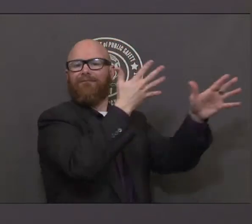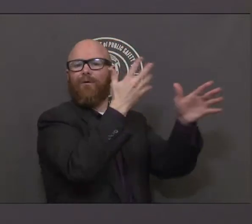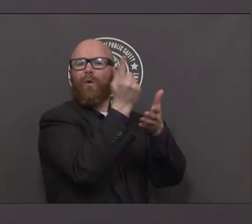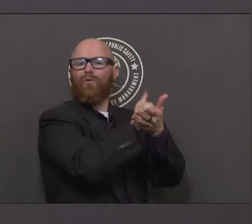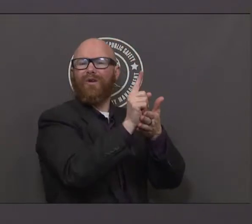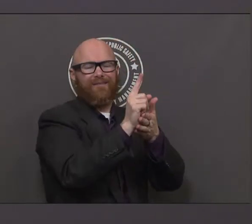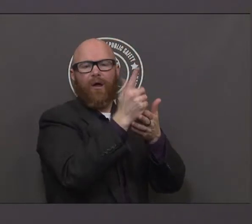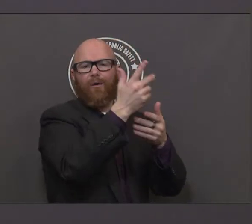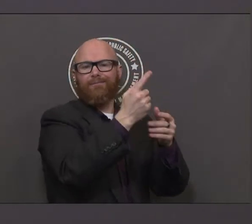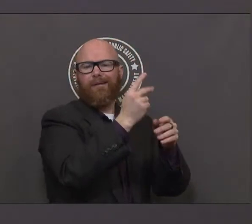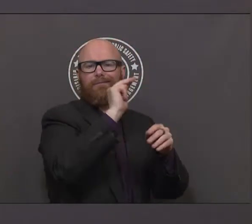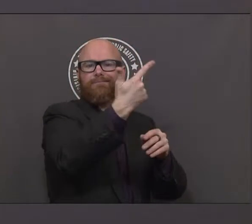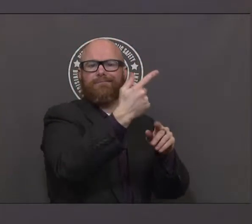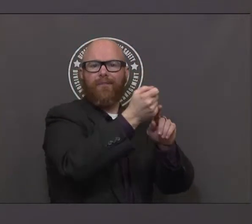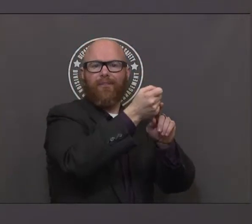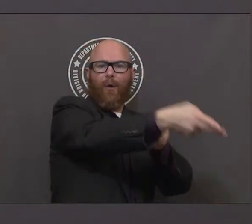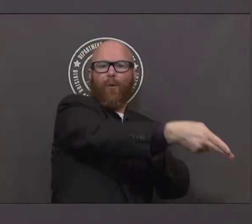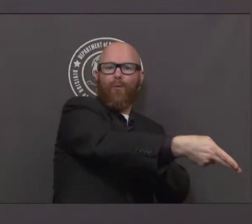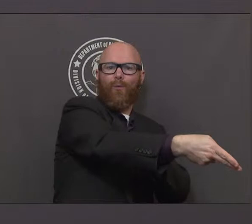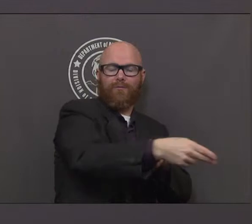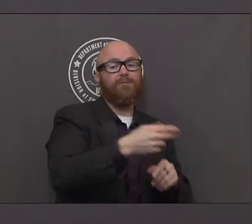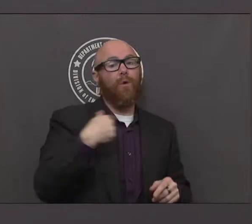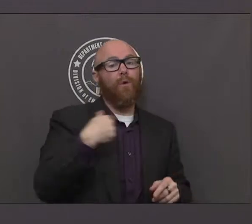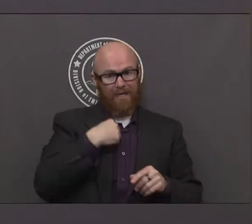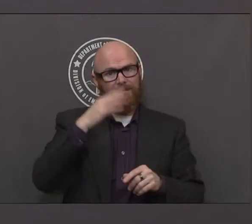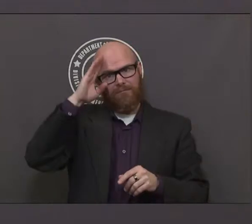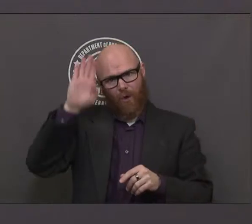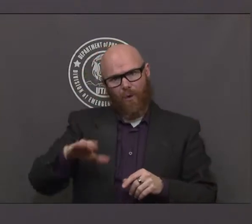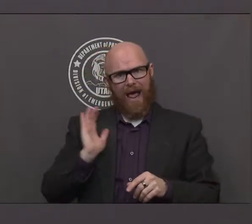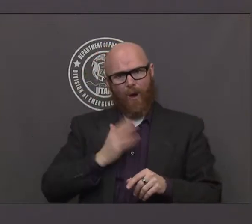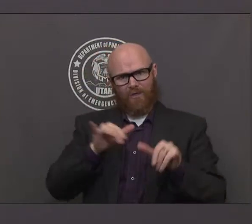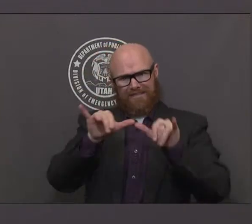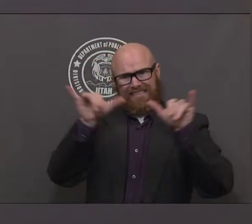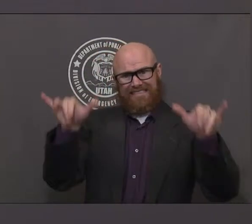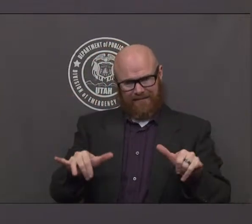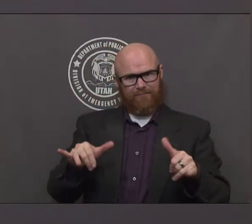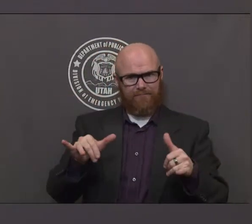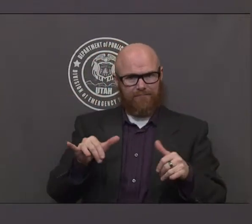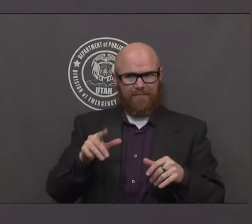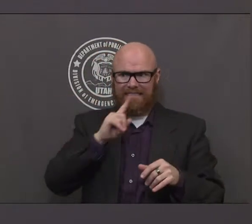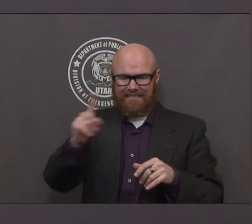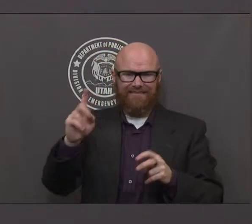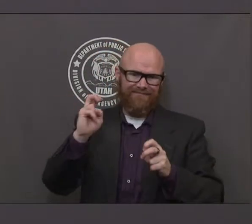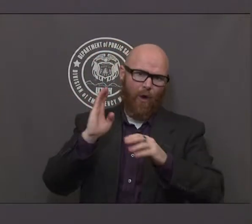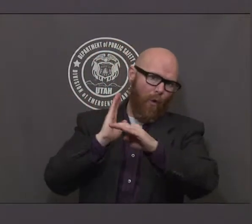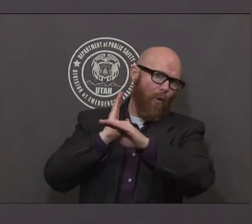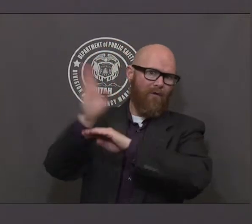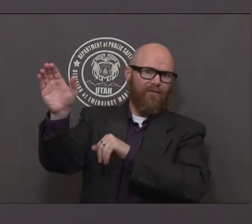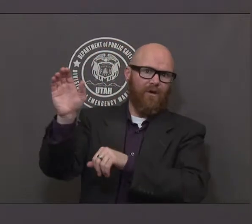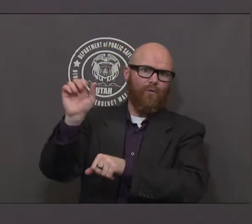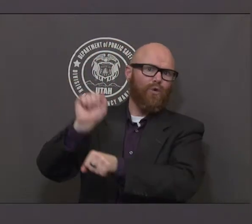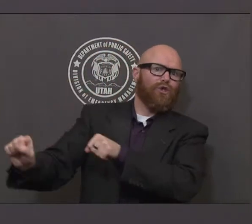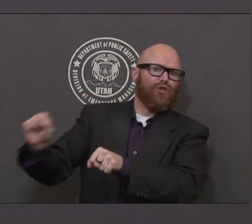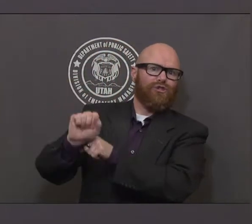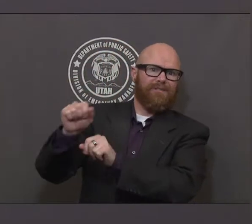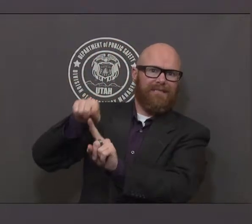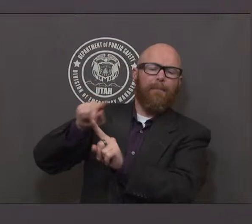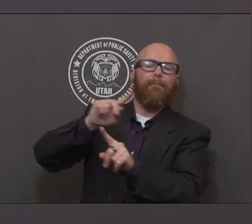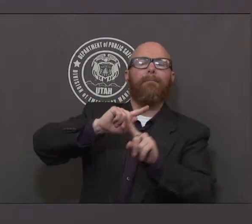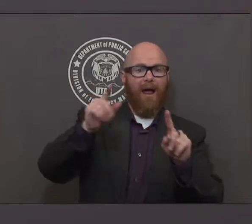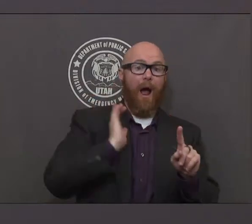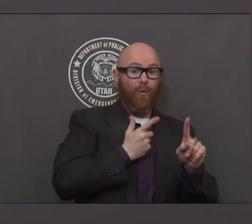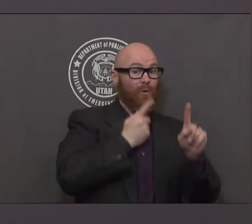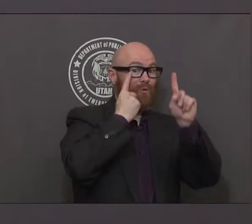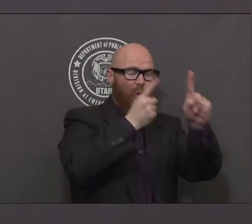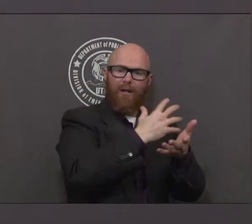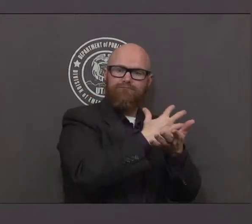we've overburdened the system, knowing that would cause a problem, but that we would be able to use all of our vaccines every week. So to those